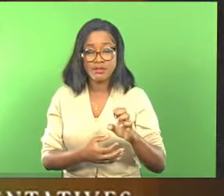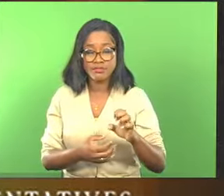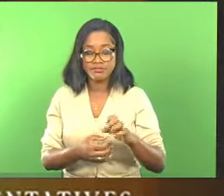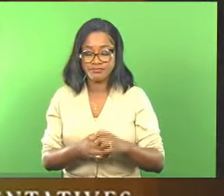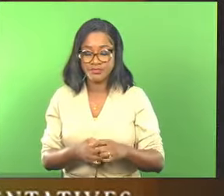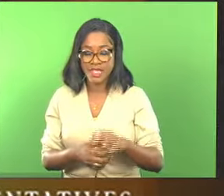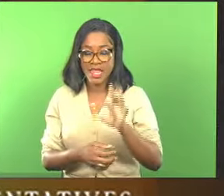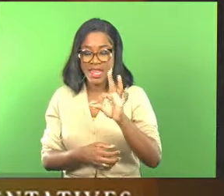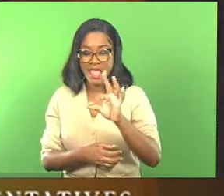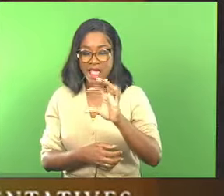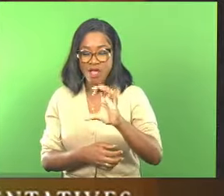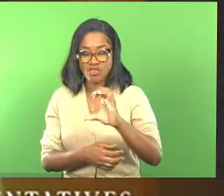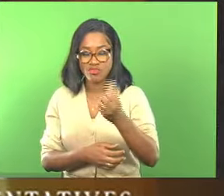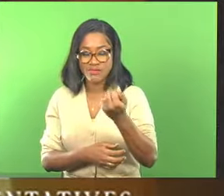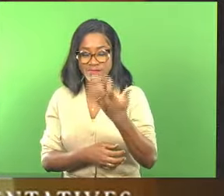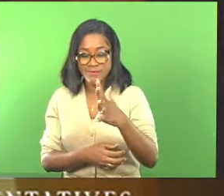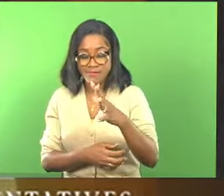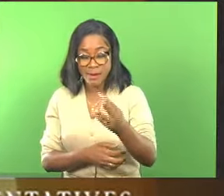950 million people.